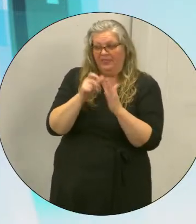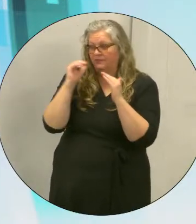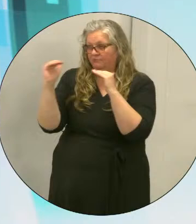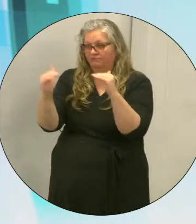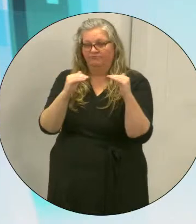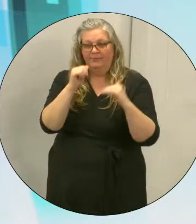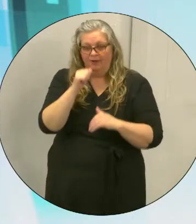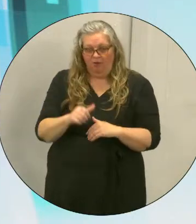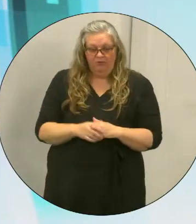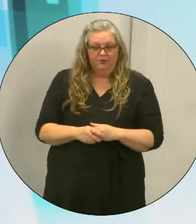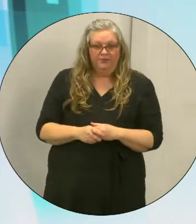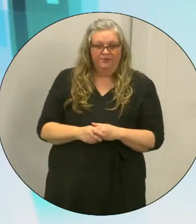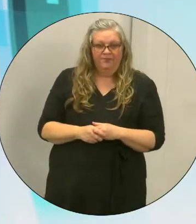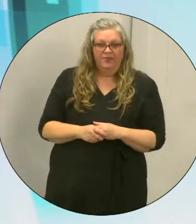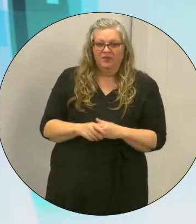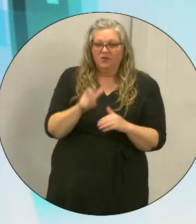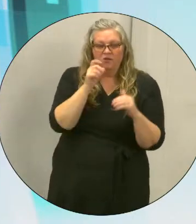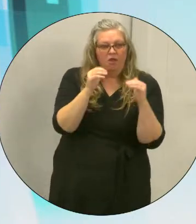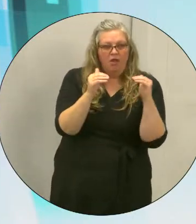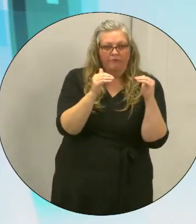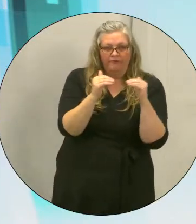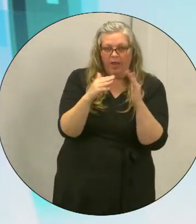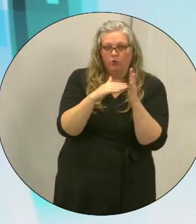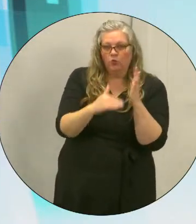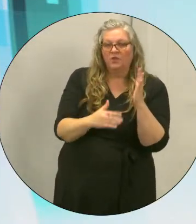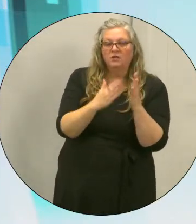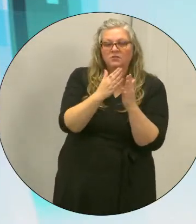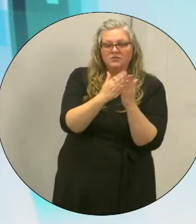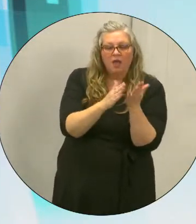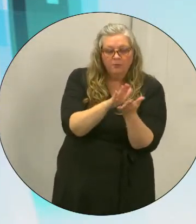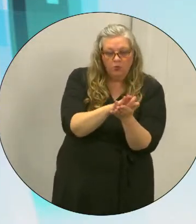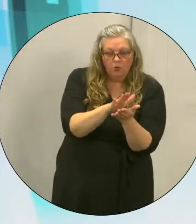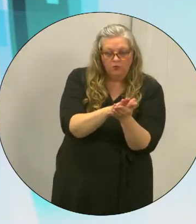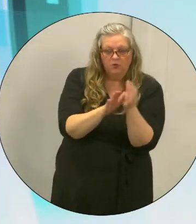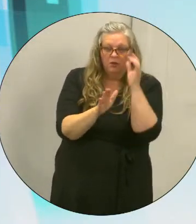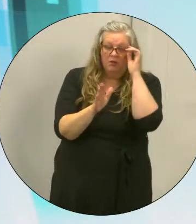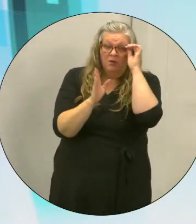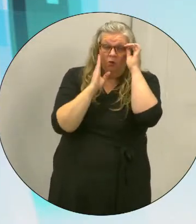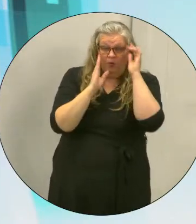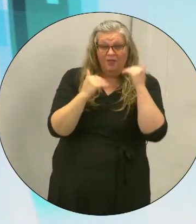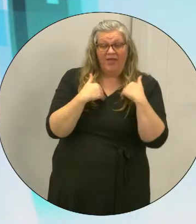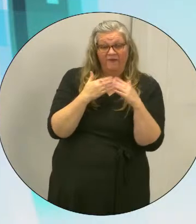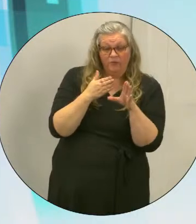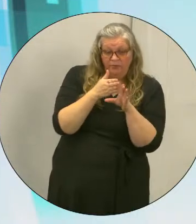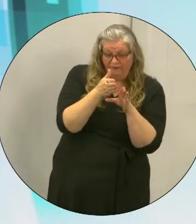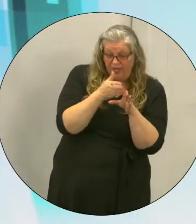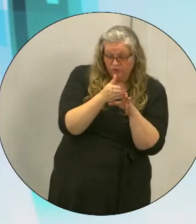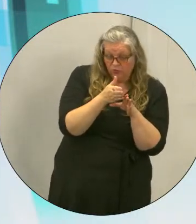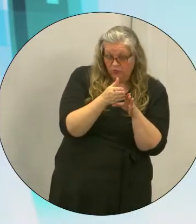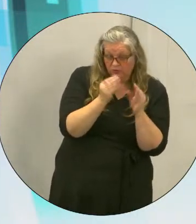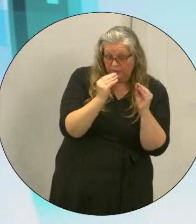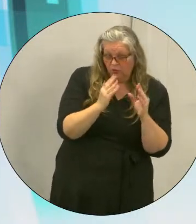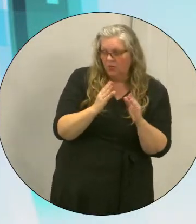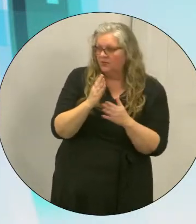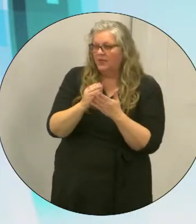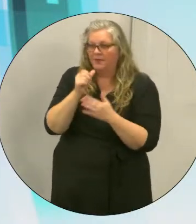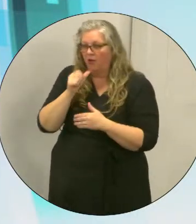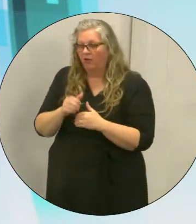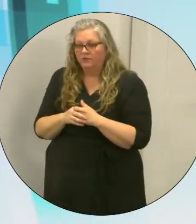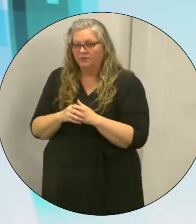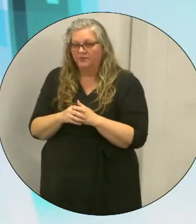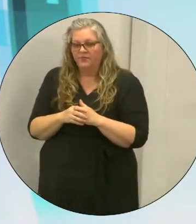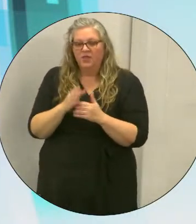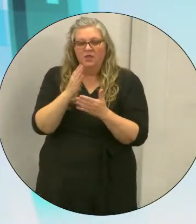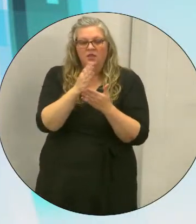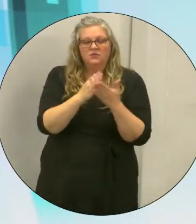students. It is not fair to the students that some schools will have an endorsed professional and some will not. Some students will